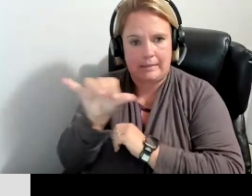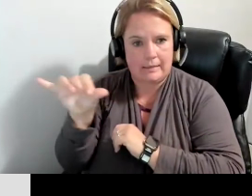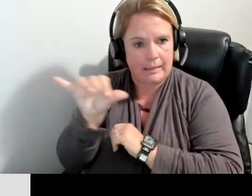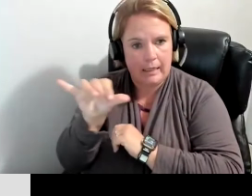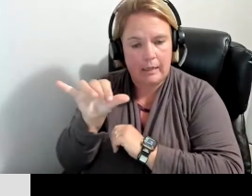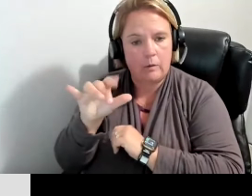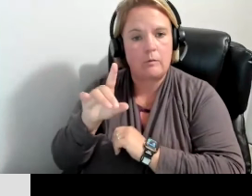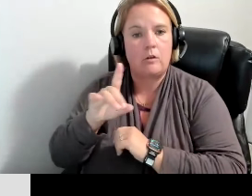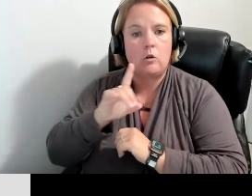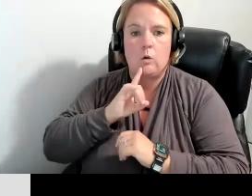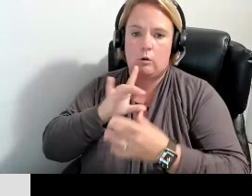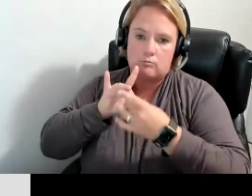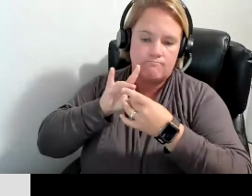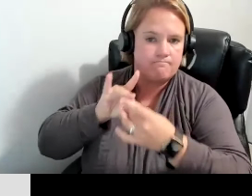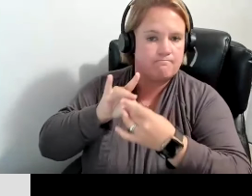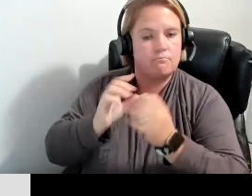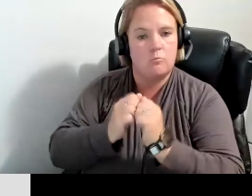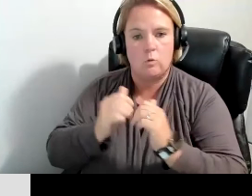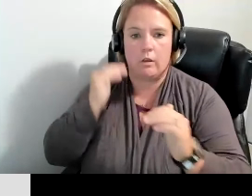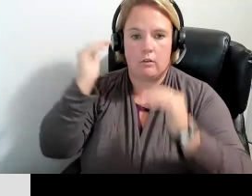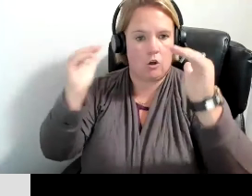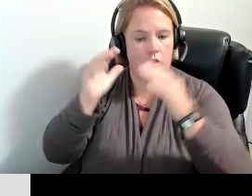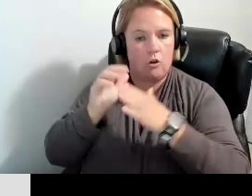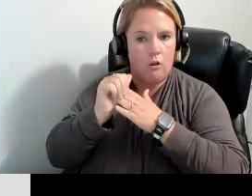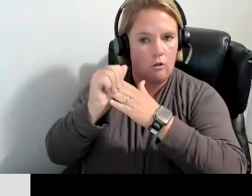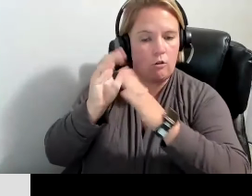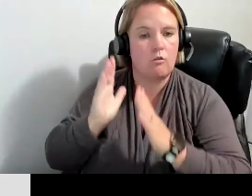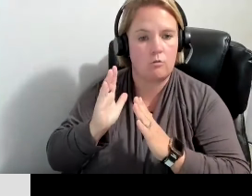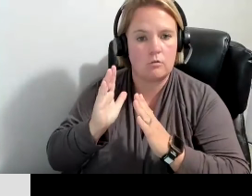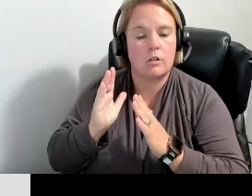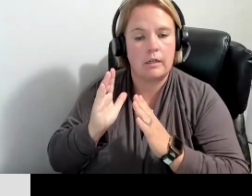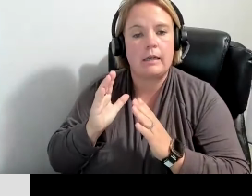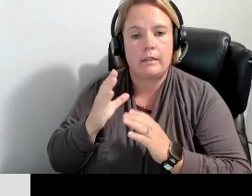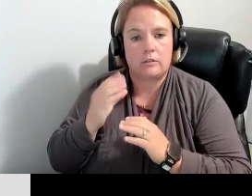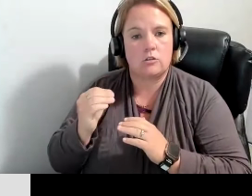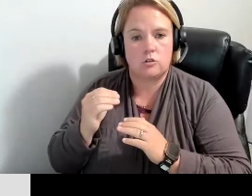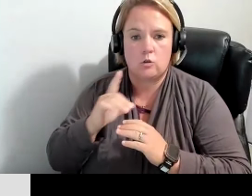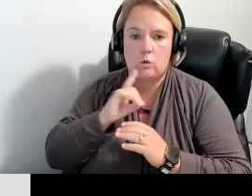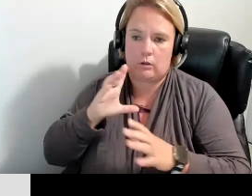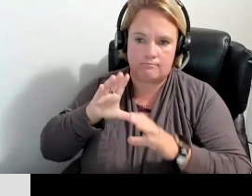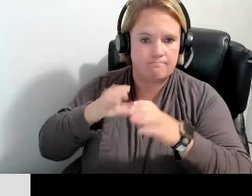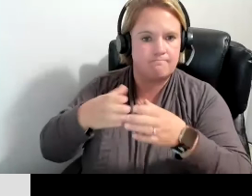the adult learner. So we're very fortunate to work with the pod of counselors that we work with right